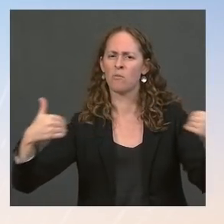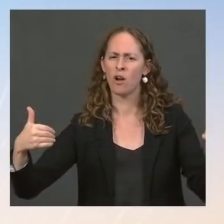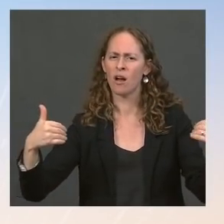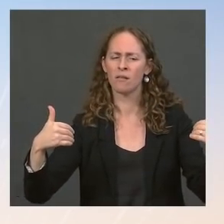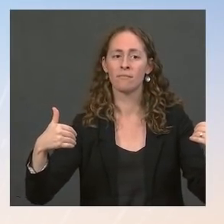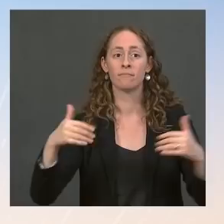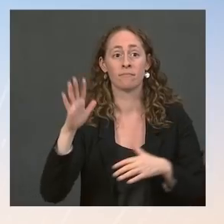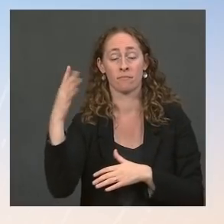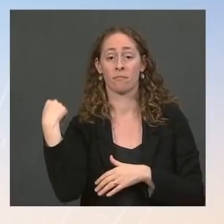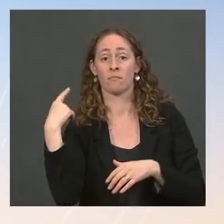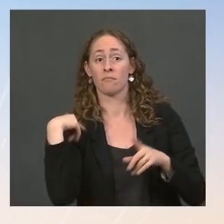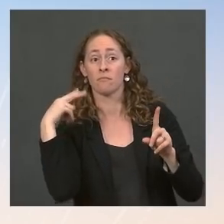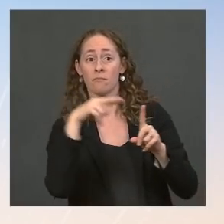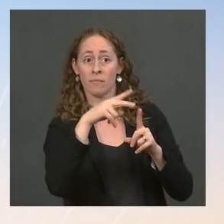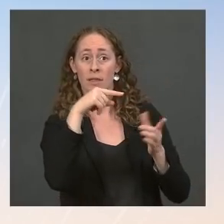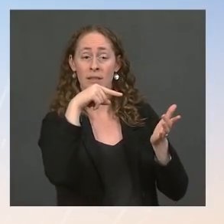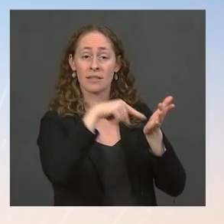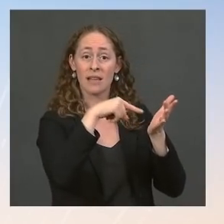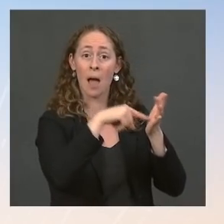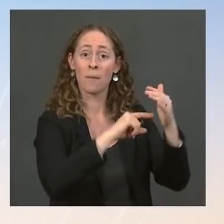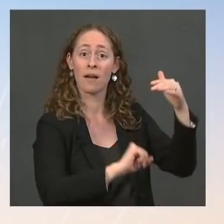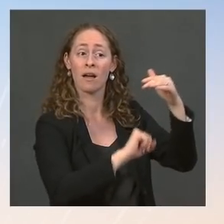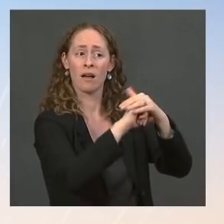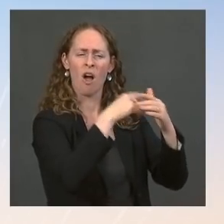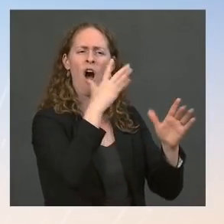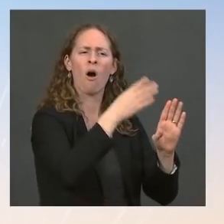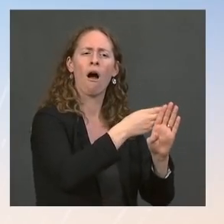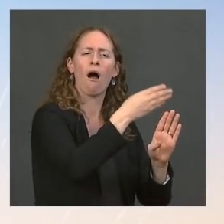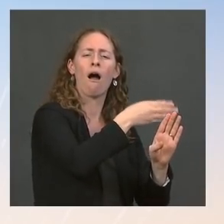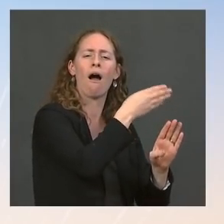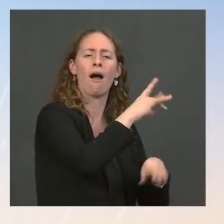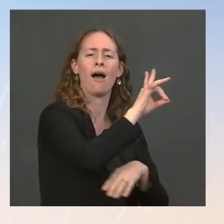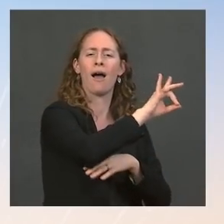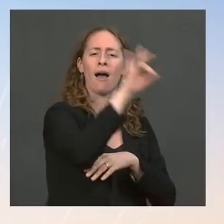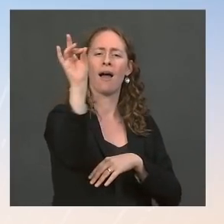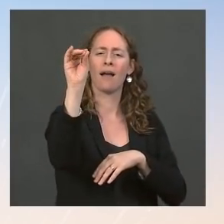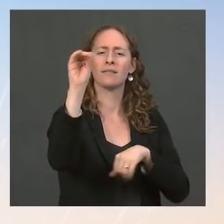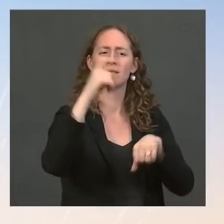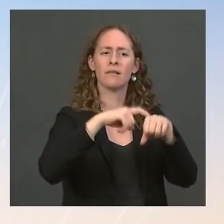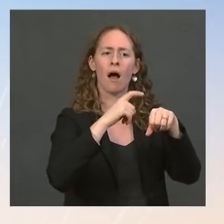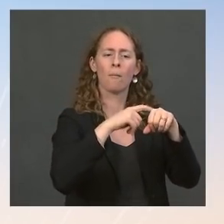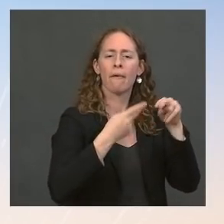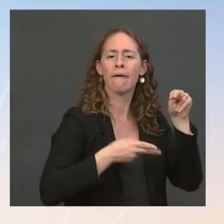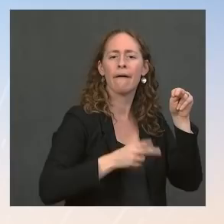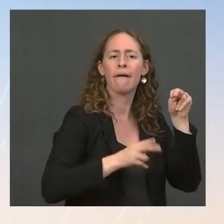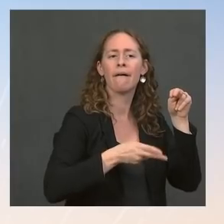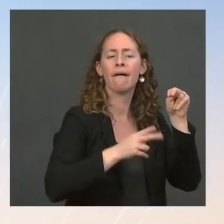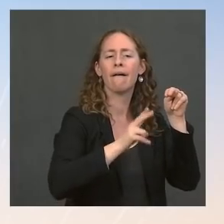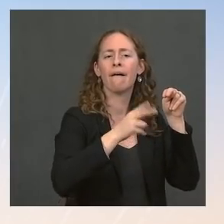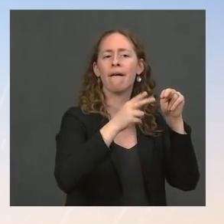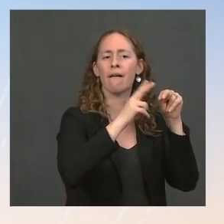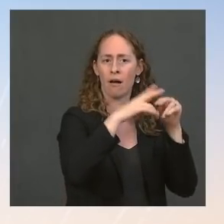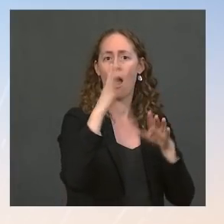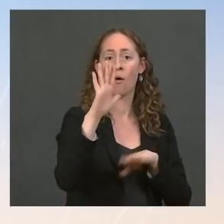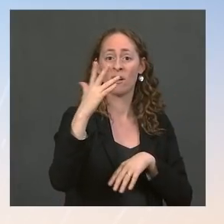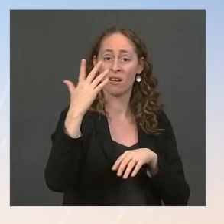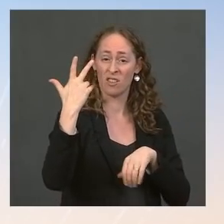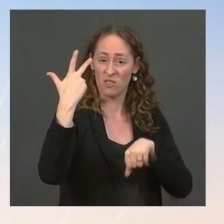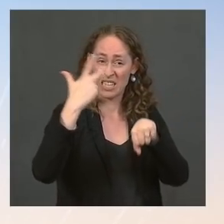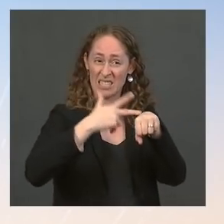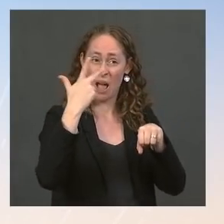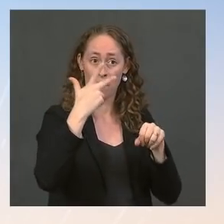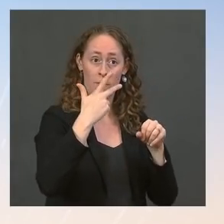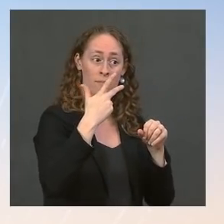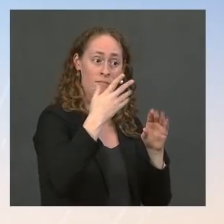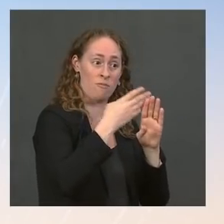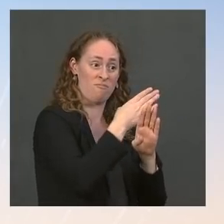has been raised 80 times in a bipartisan fashion over the course of history, including three times during the prior administration,